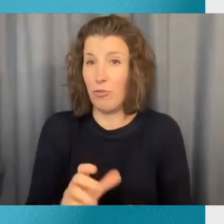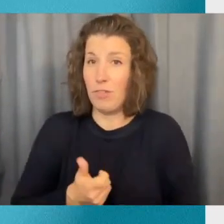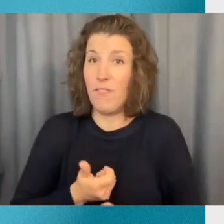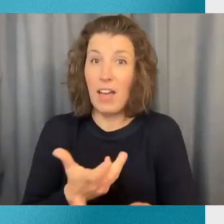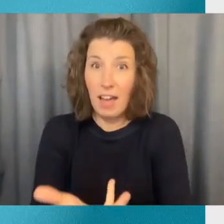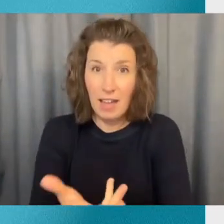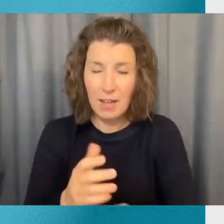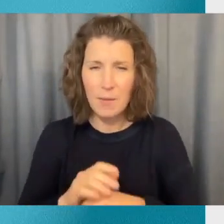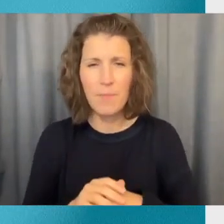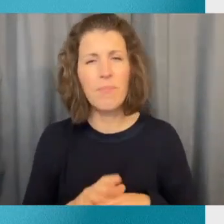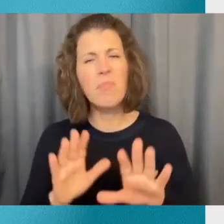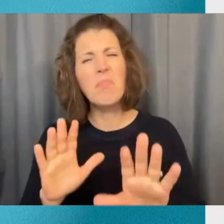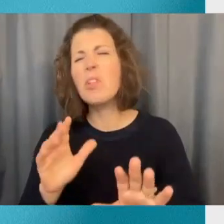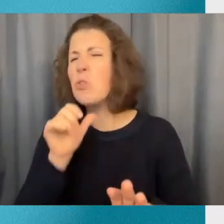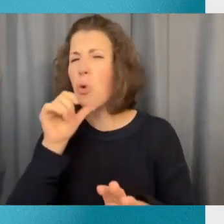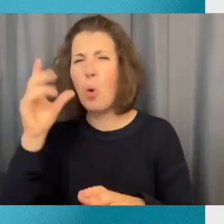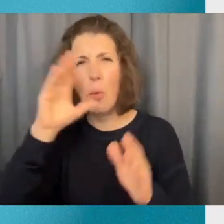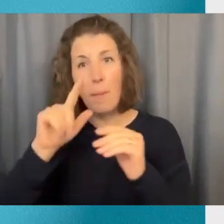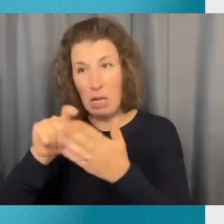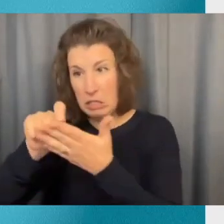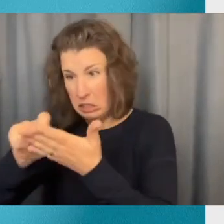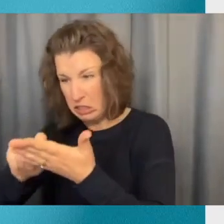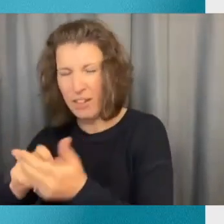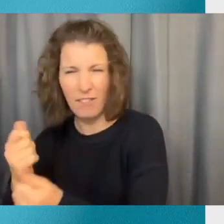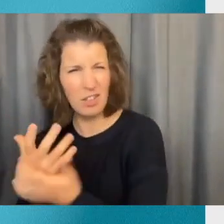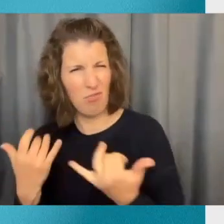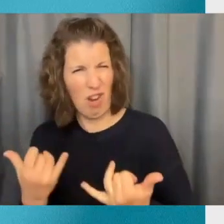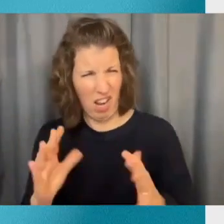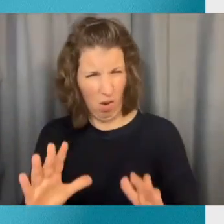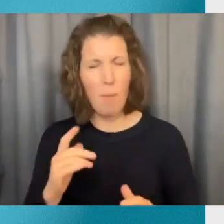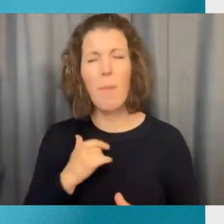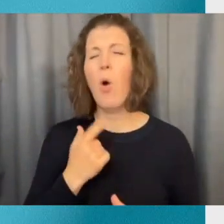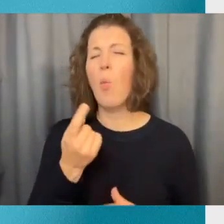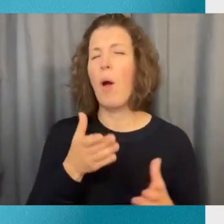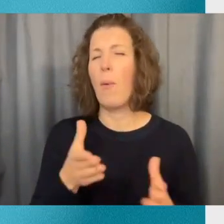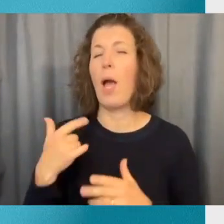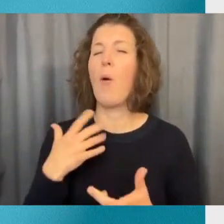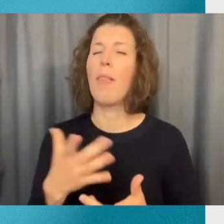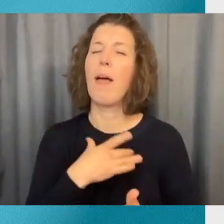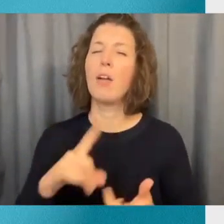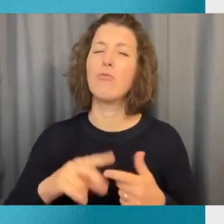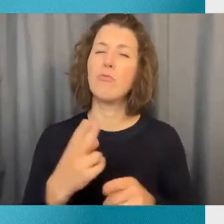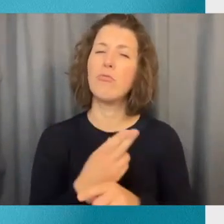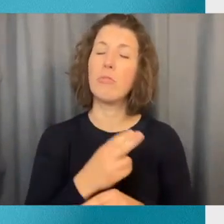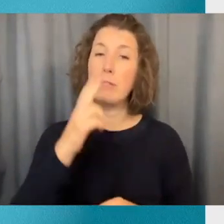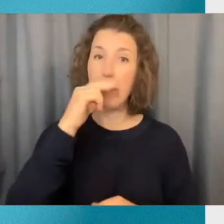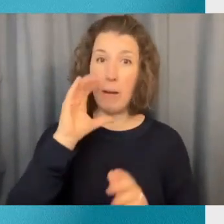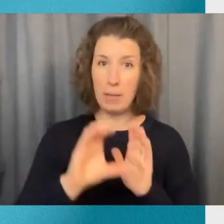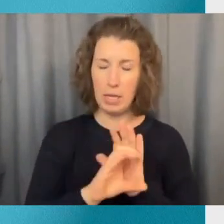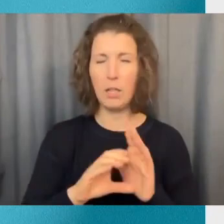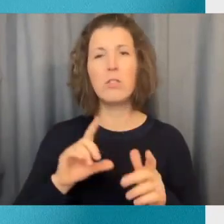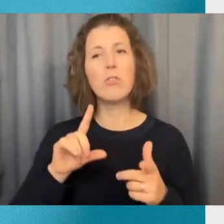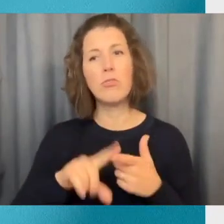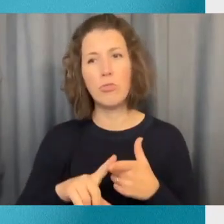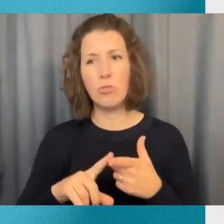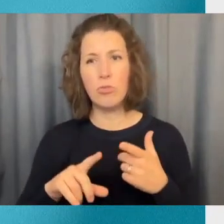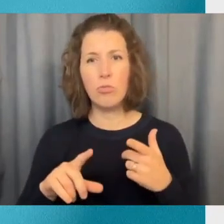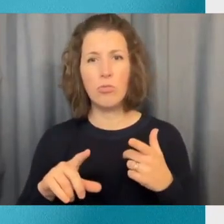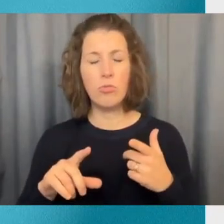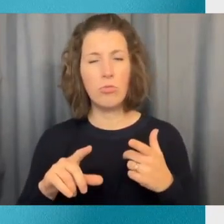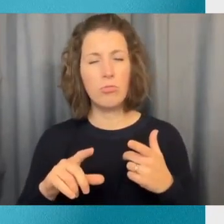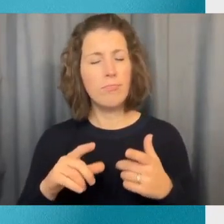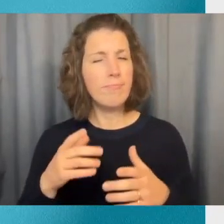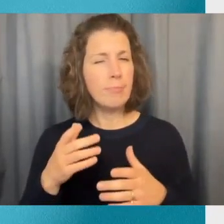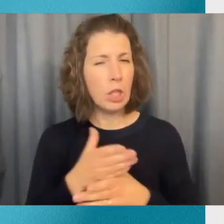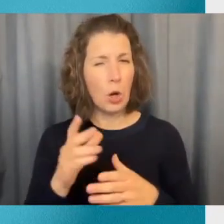writing all this down when I'm done. But here's a wonderful way that I like to use comics to think about just about any issue, but particular to